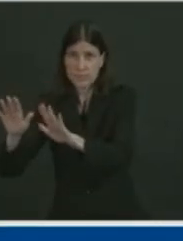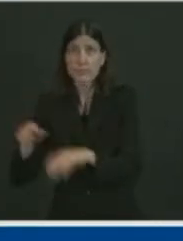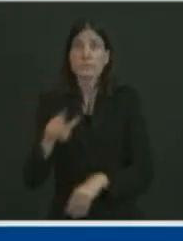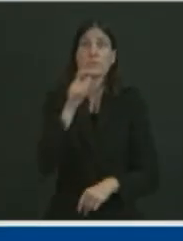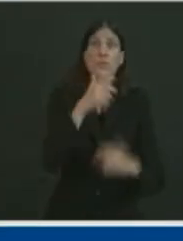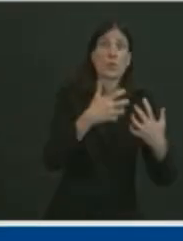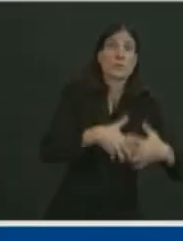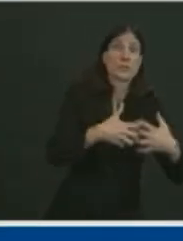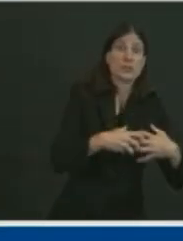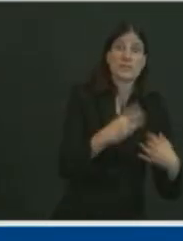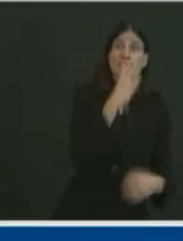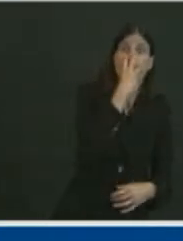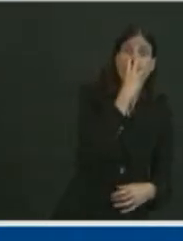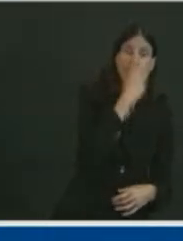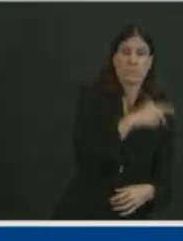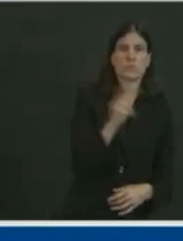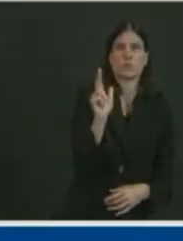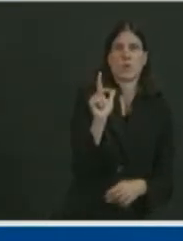a ventilator.